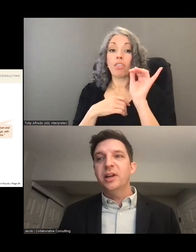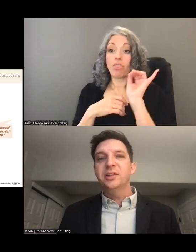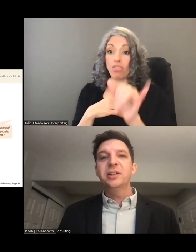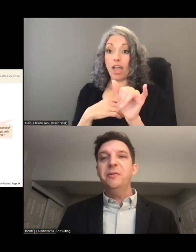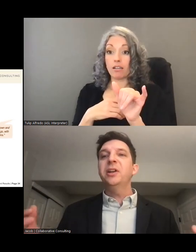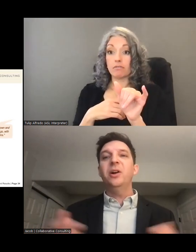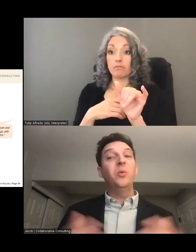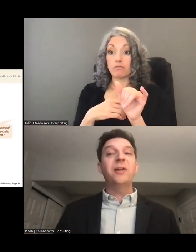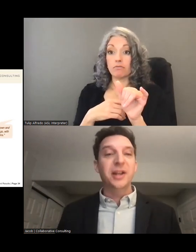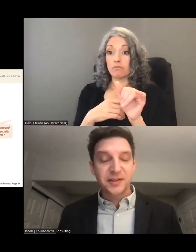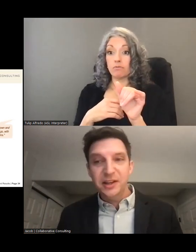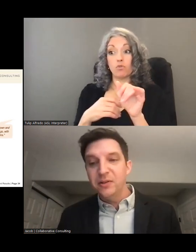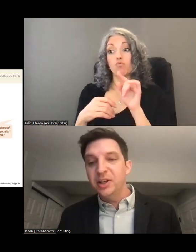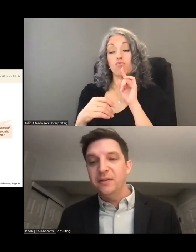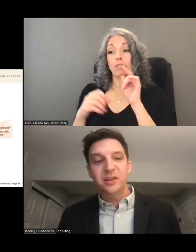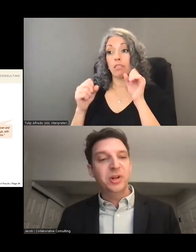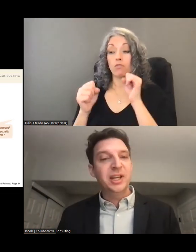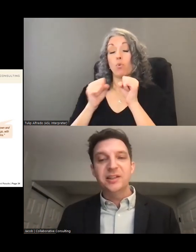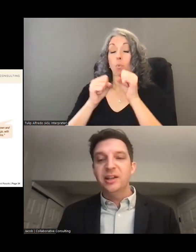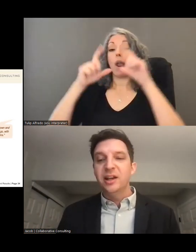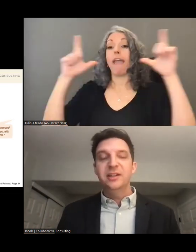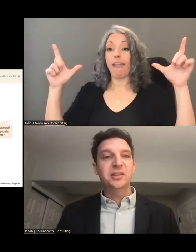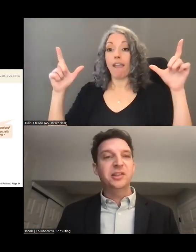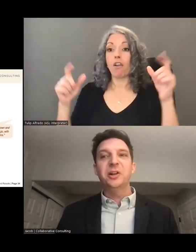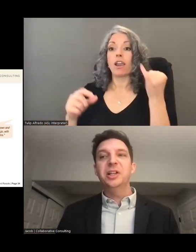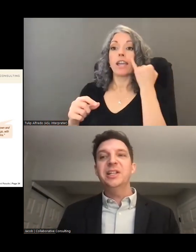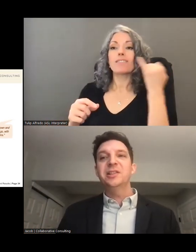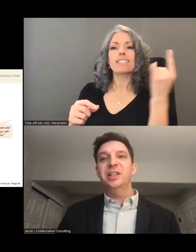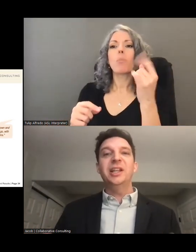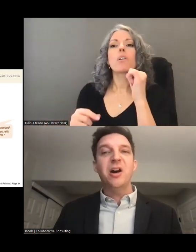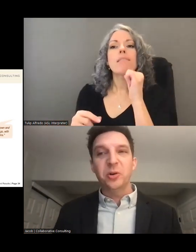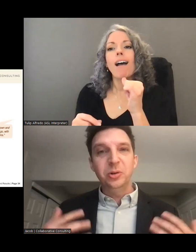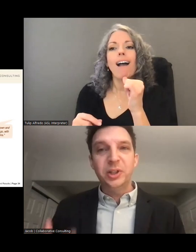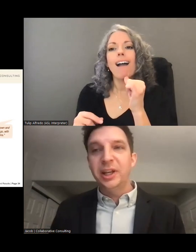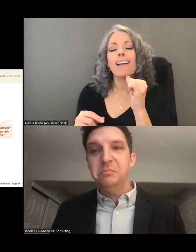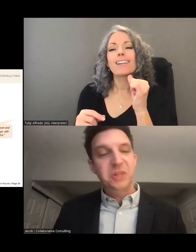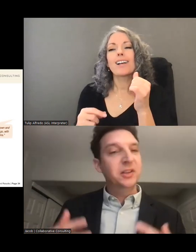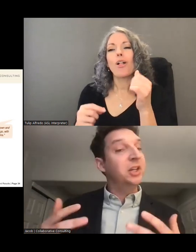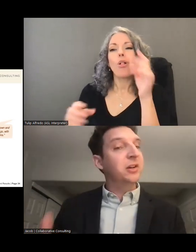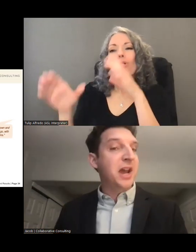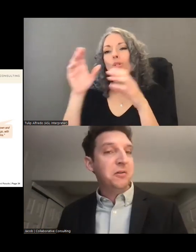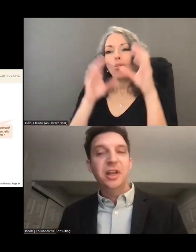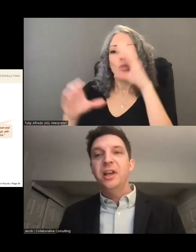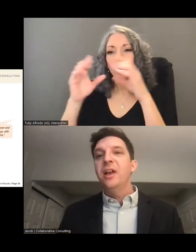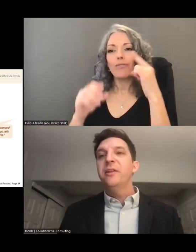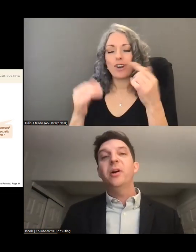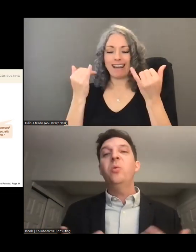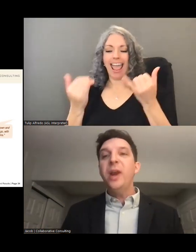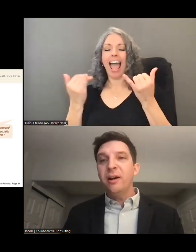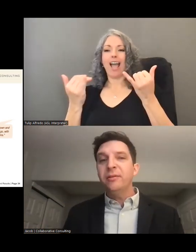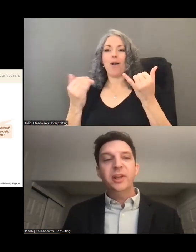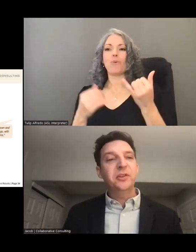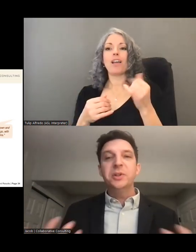is significant awareness, even if somebody isn't necessarily seeking out or looking in the here and now,